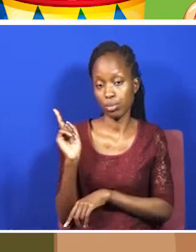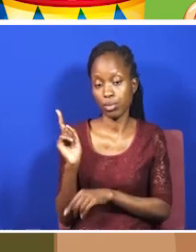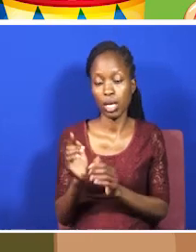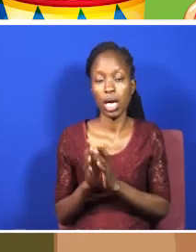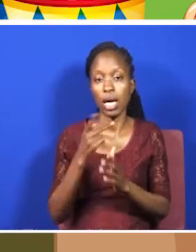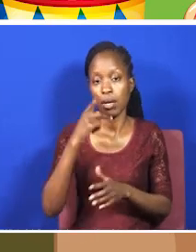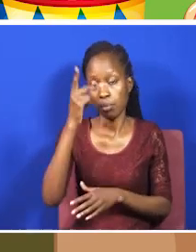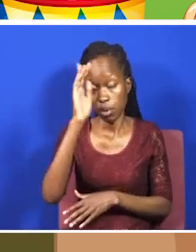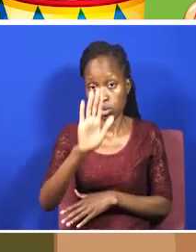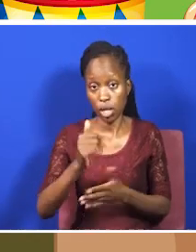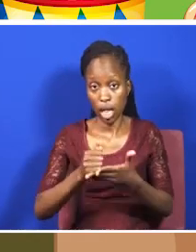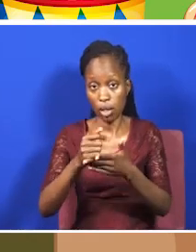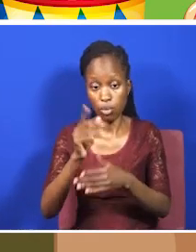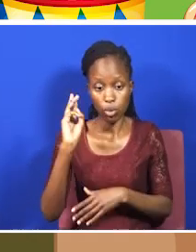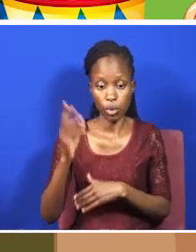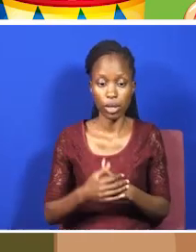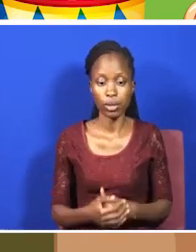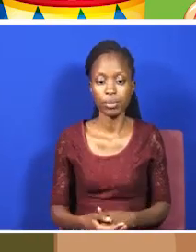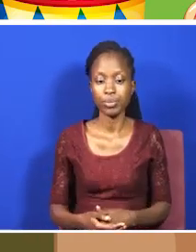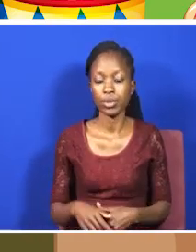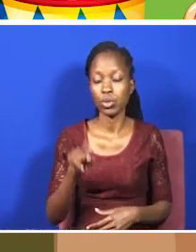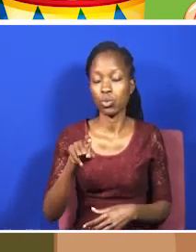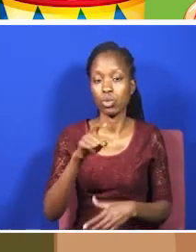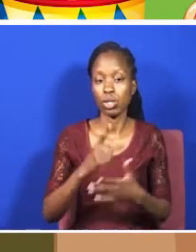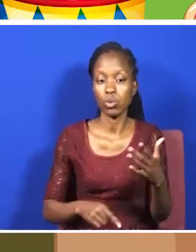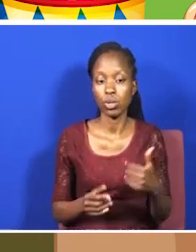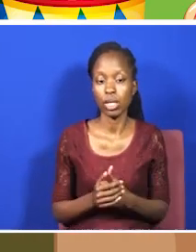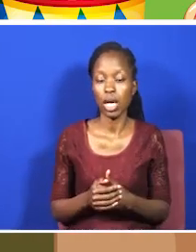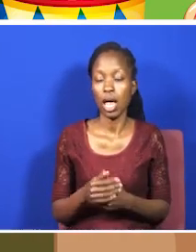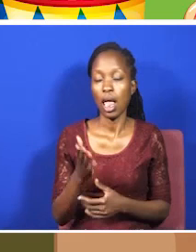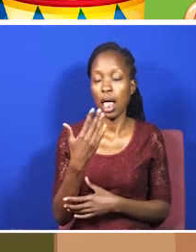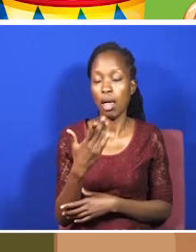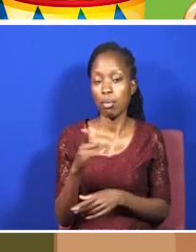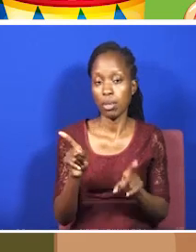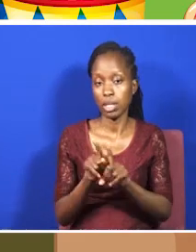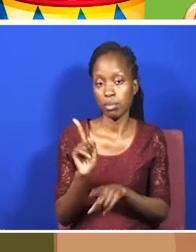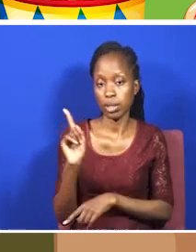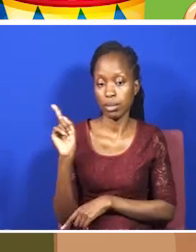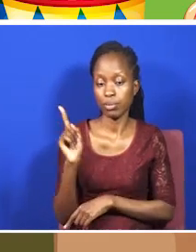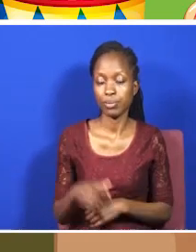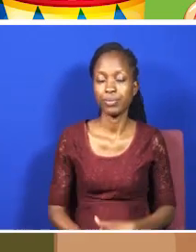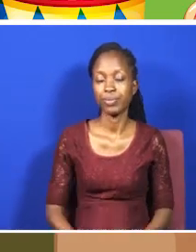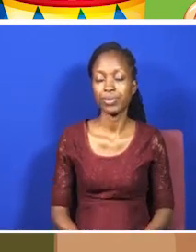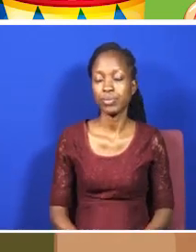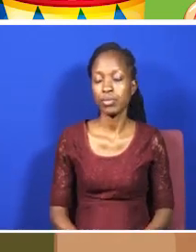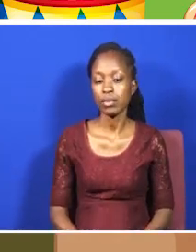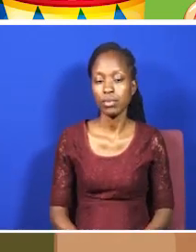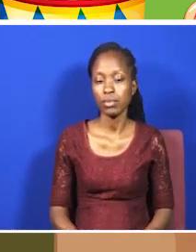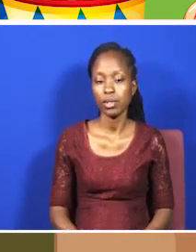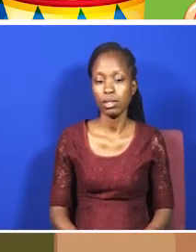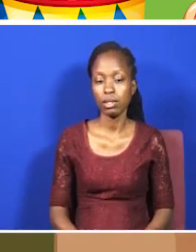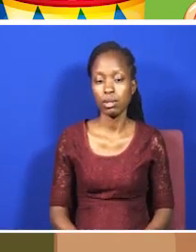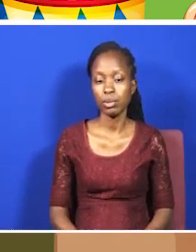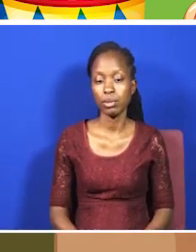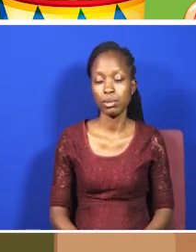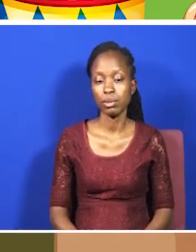boat, a paper boat, just like this one. And your parents will help you. You will need a